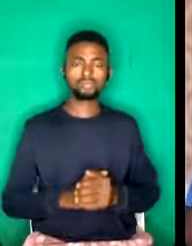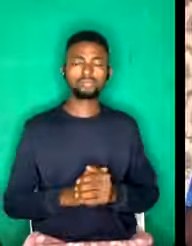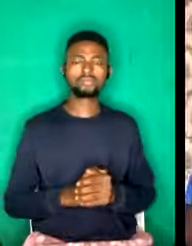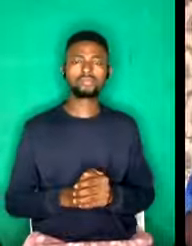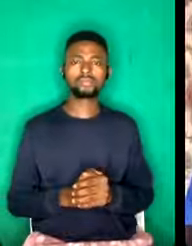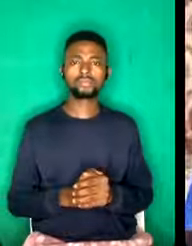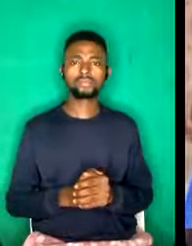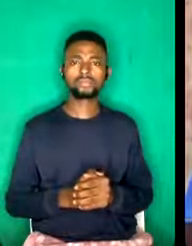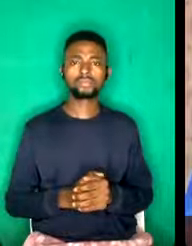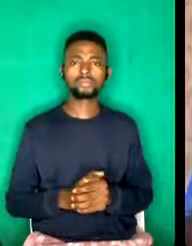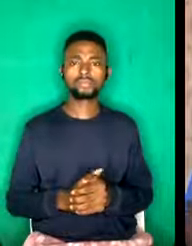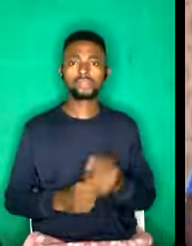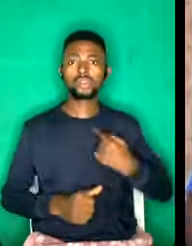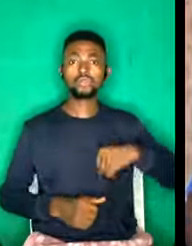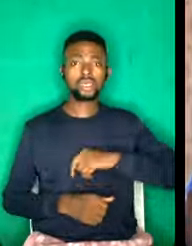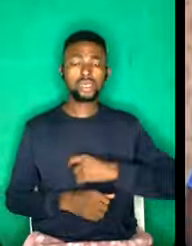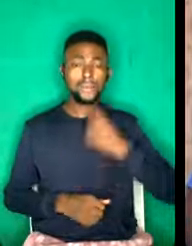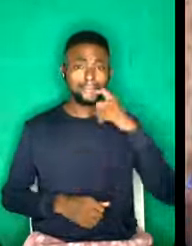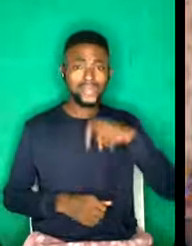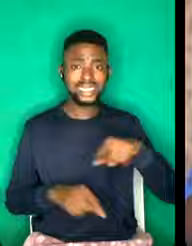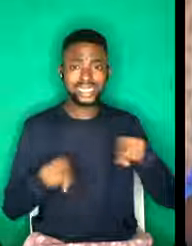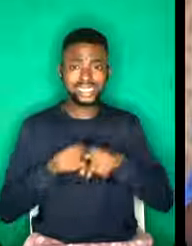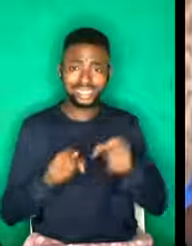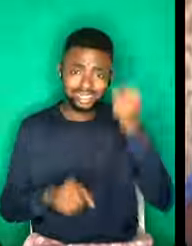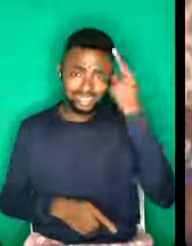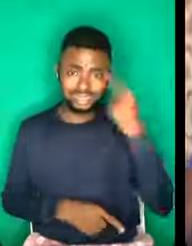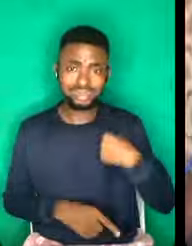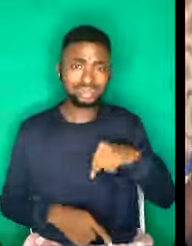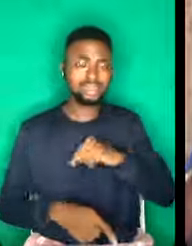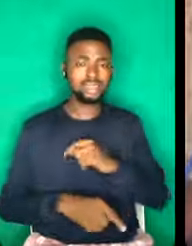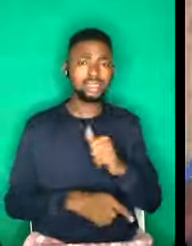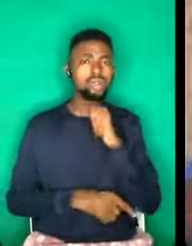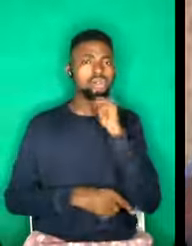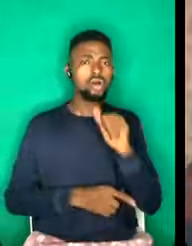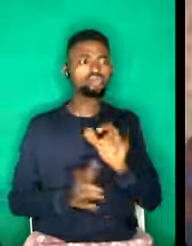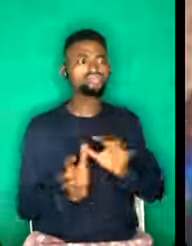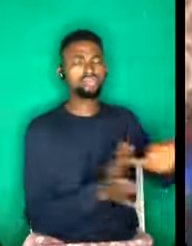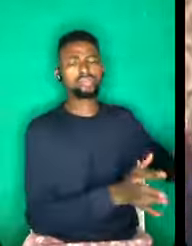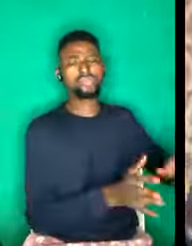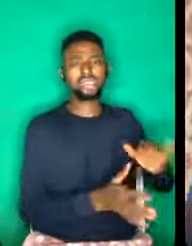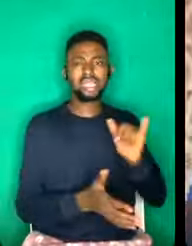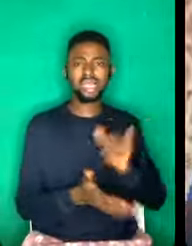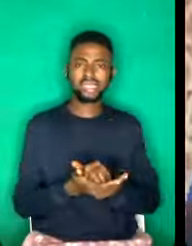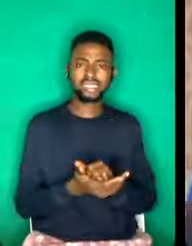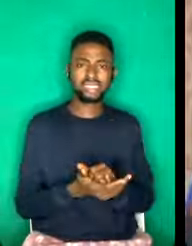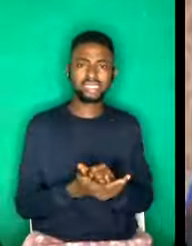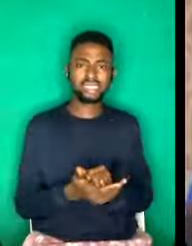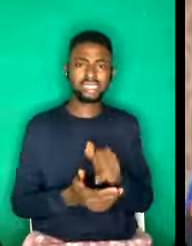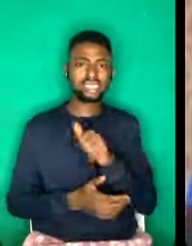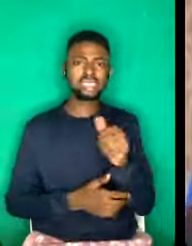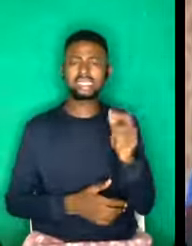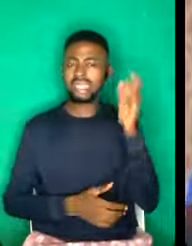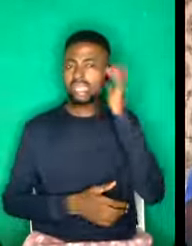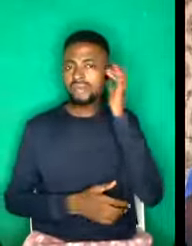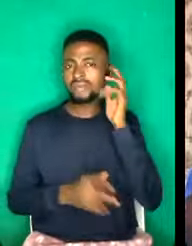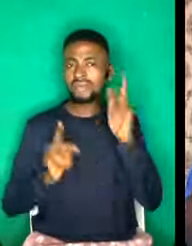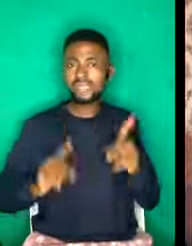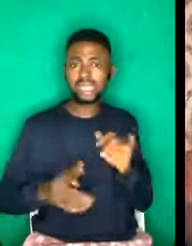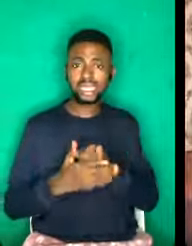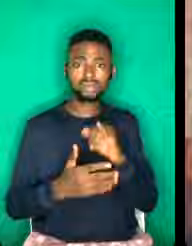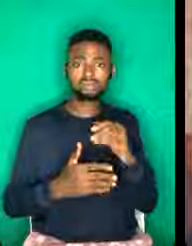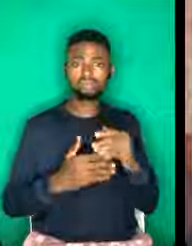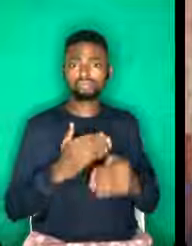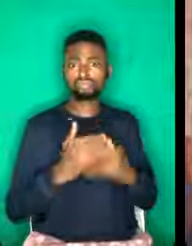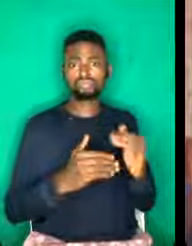should also understand, we shouldn't just put this aside that, of course, a hearing person that is growing up, you have